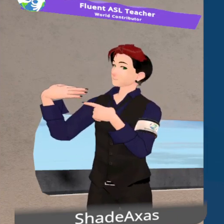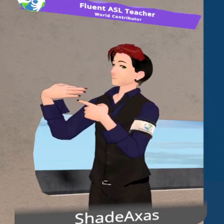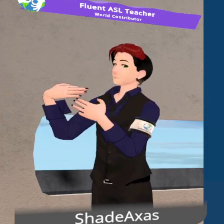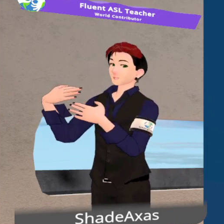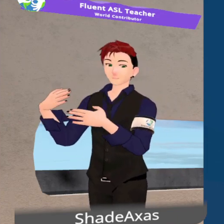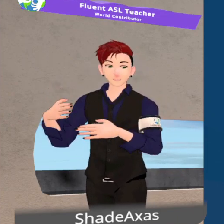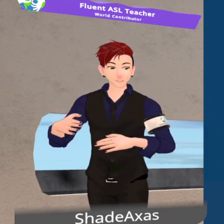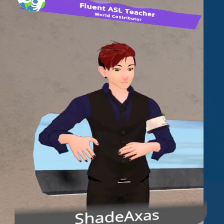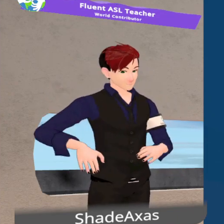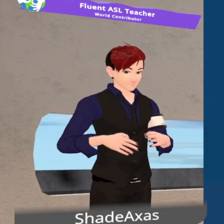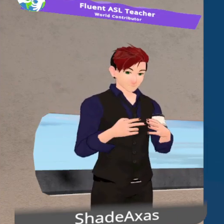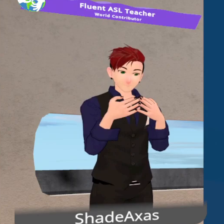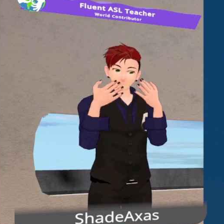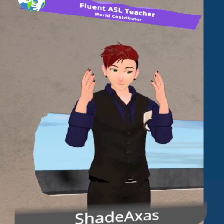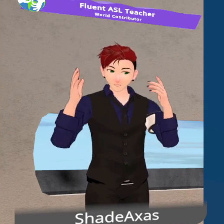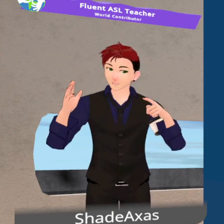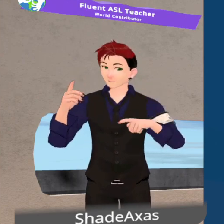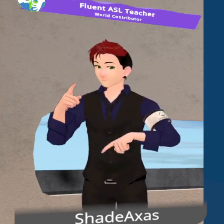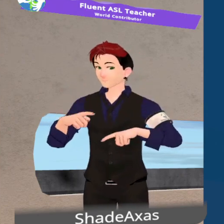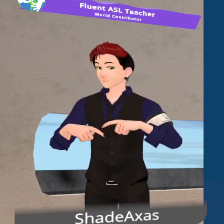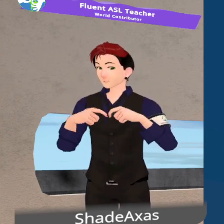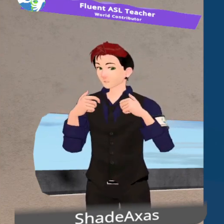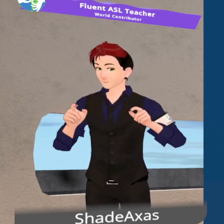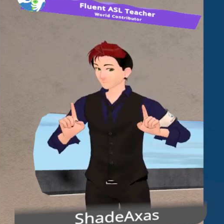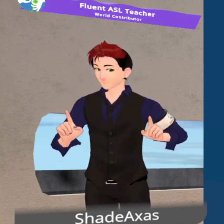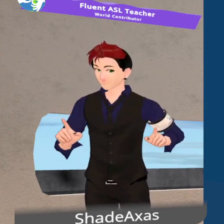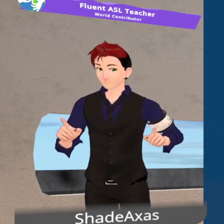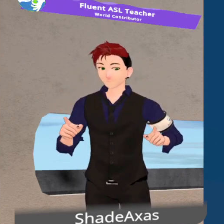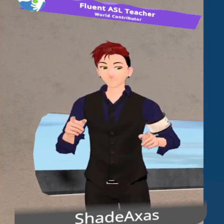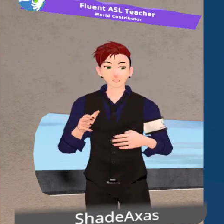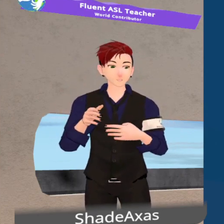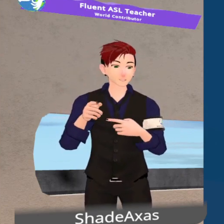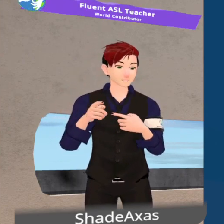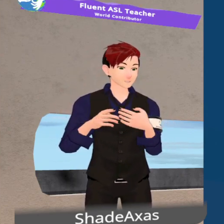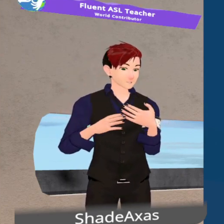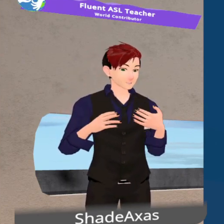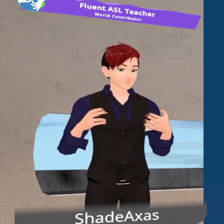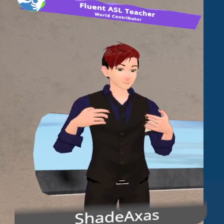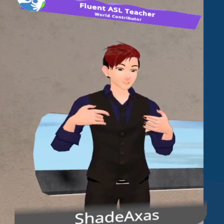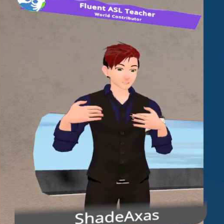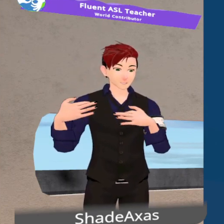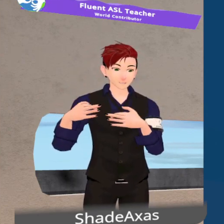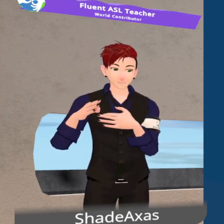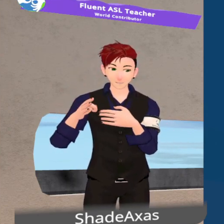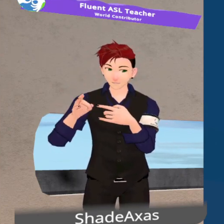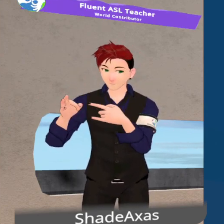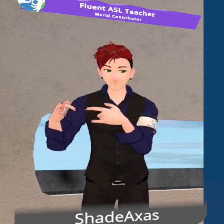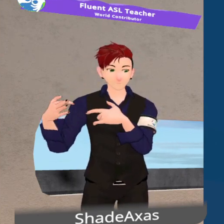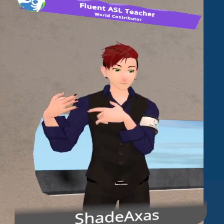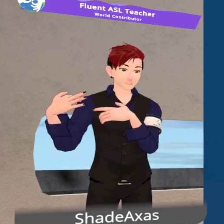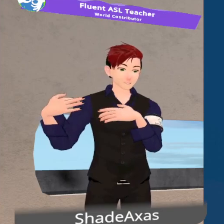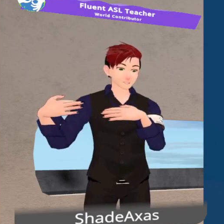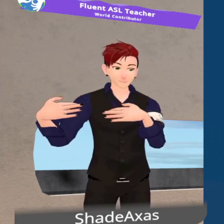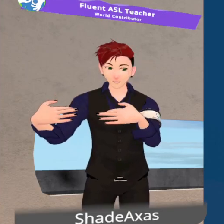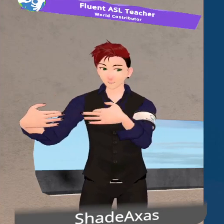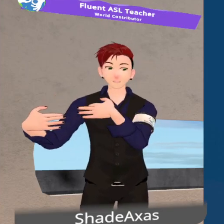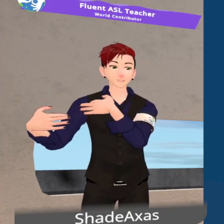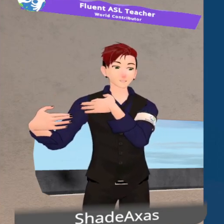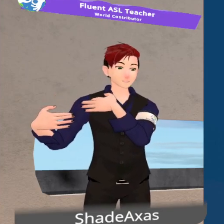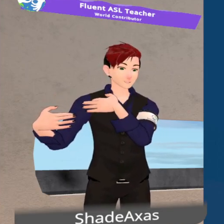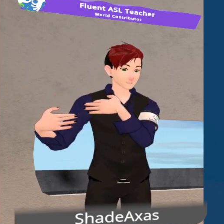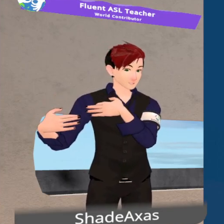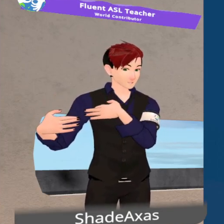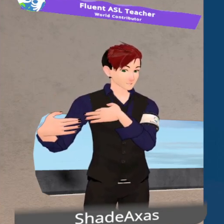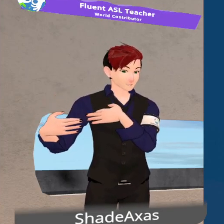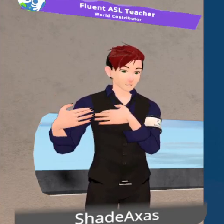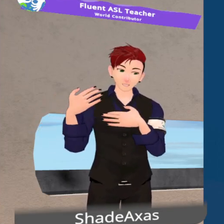okay, somebody's trying to get my attention. VR doesn't work unless you're one of the people who have that special thing on your avatar that like you